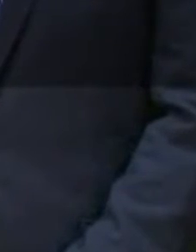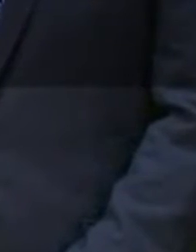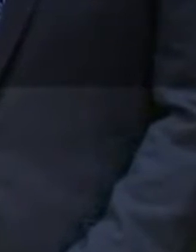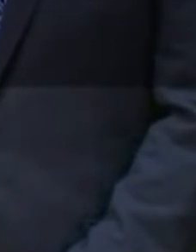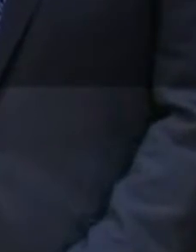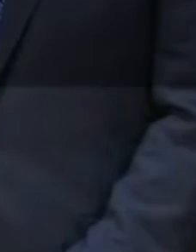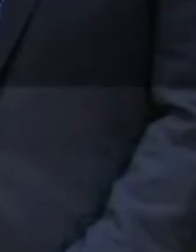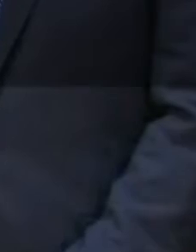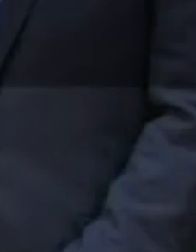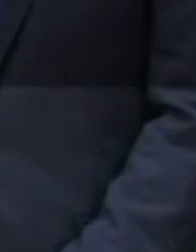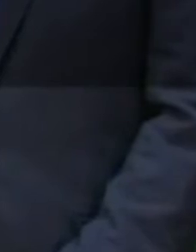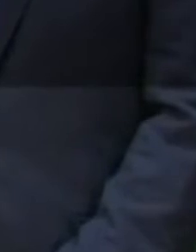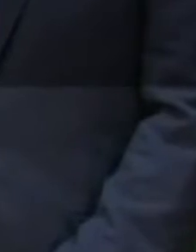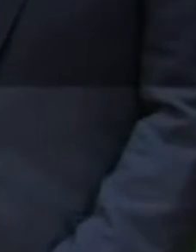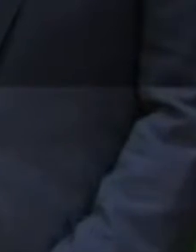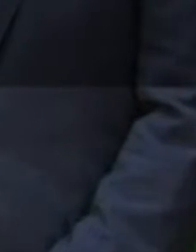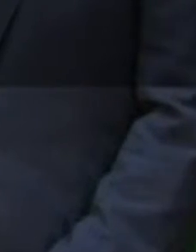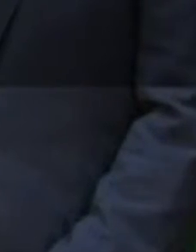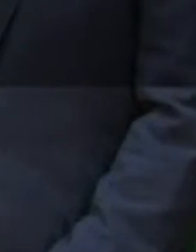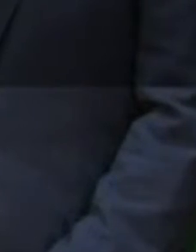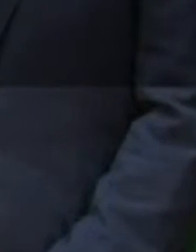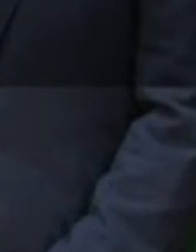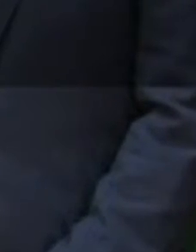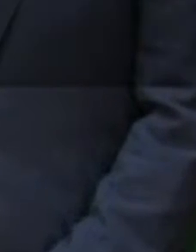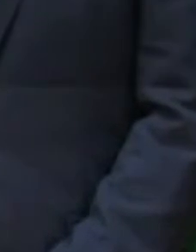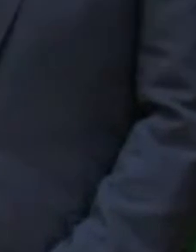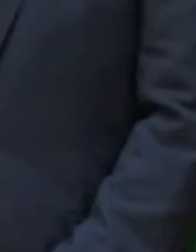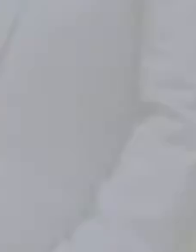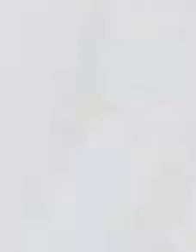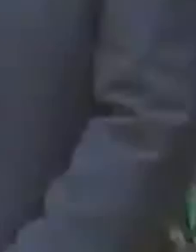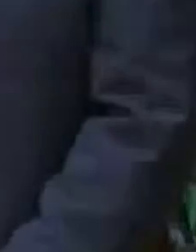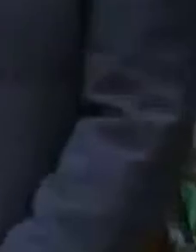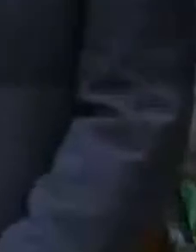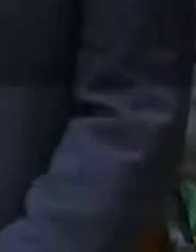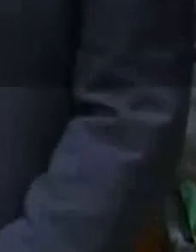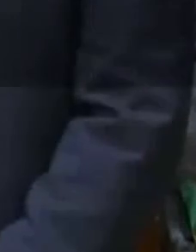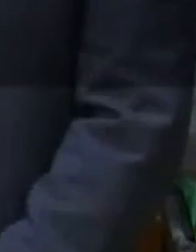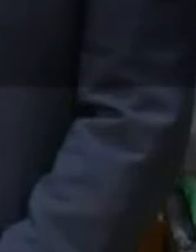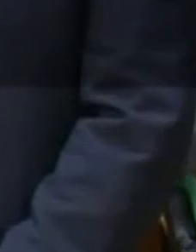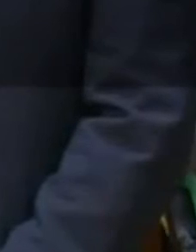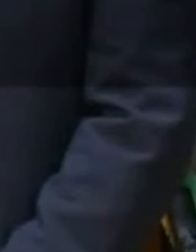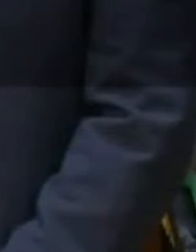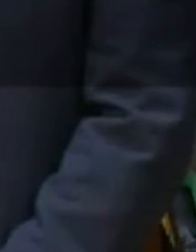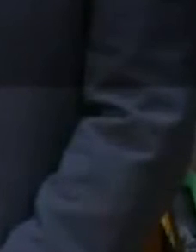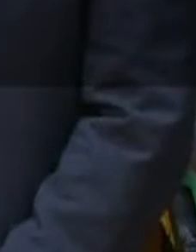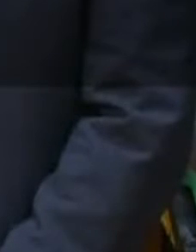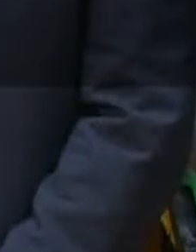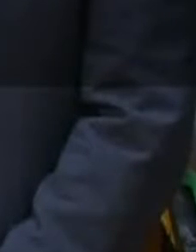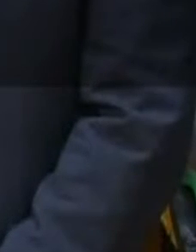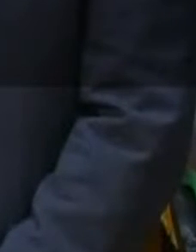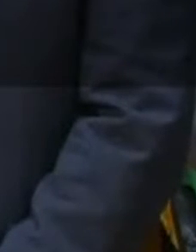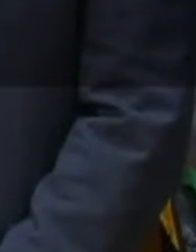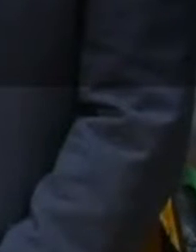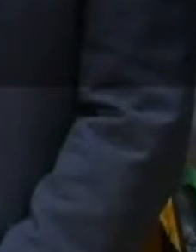of 8 innocent people who have lost their lives. After the collision, the driver of the